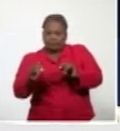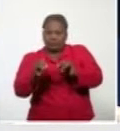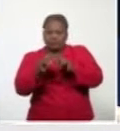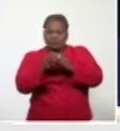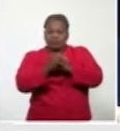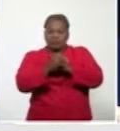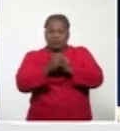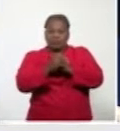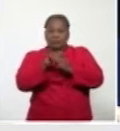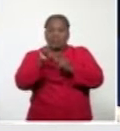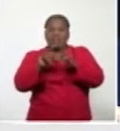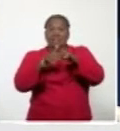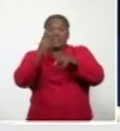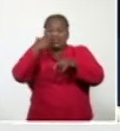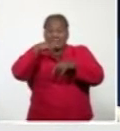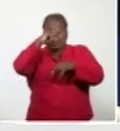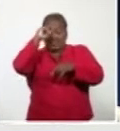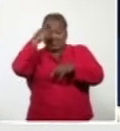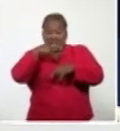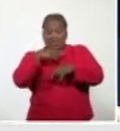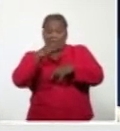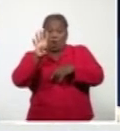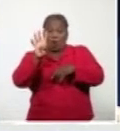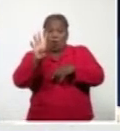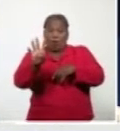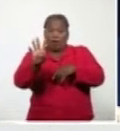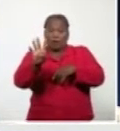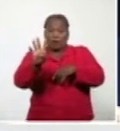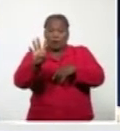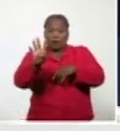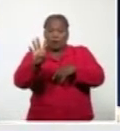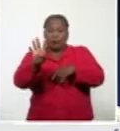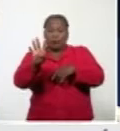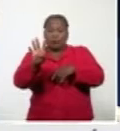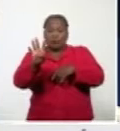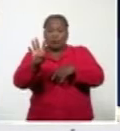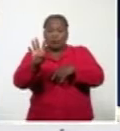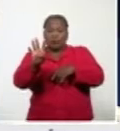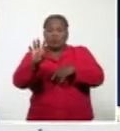4.15. We have the 2 foreigners that were evacuated